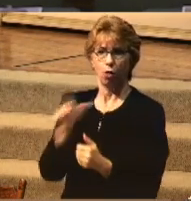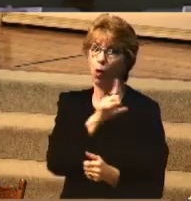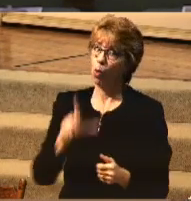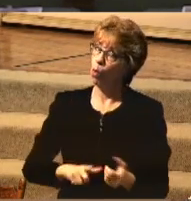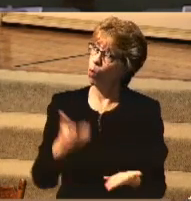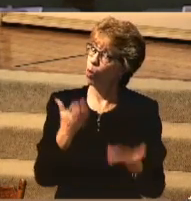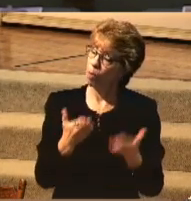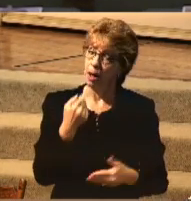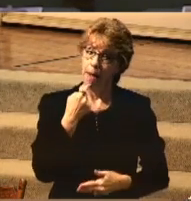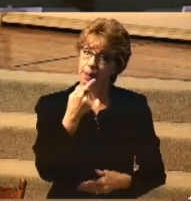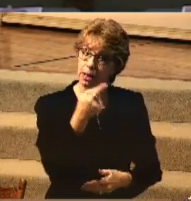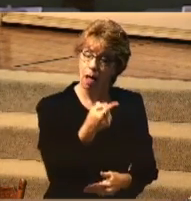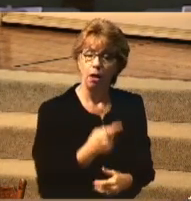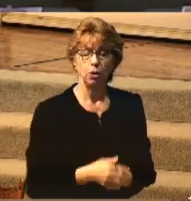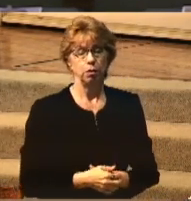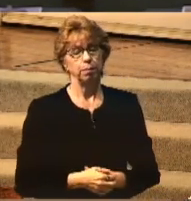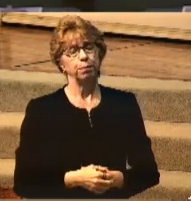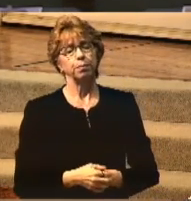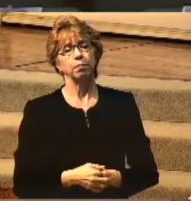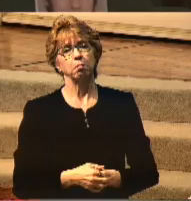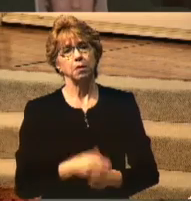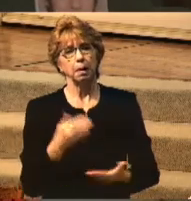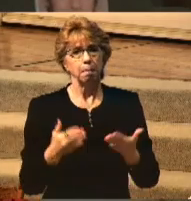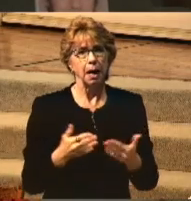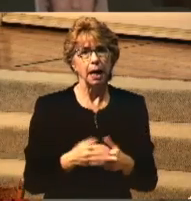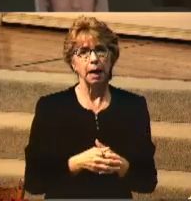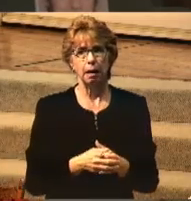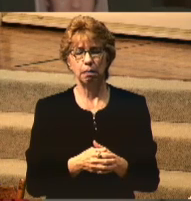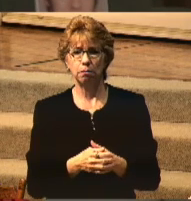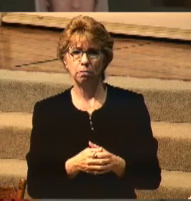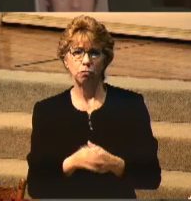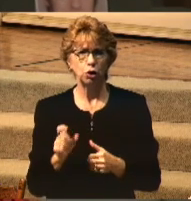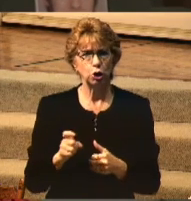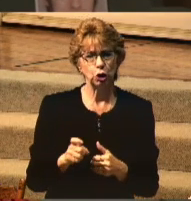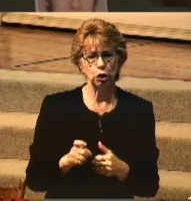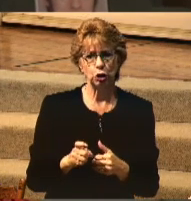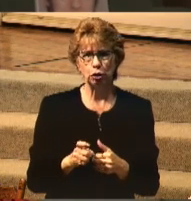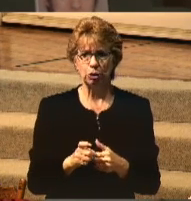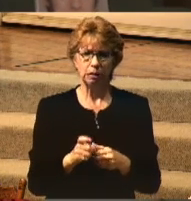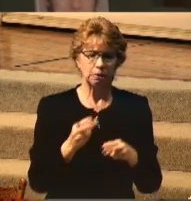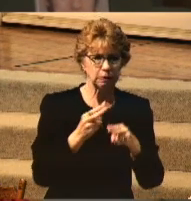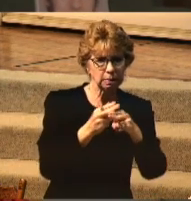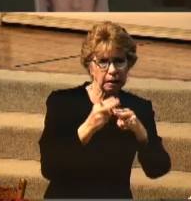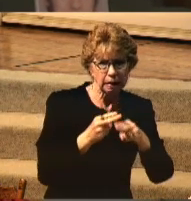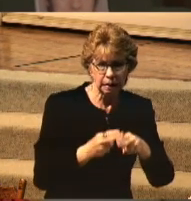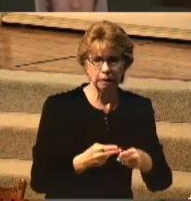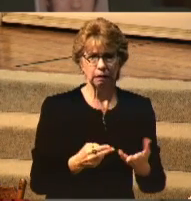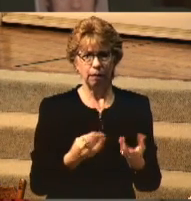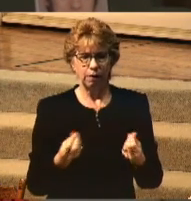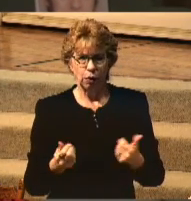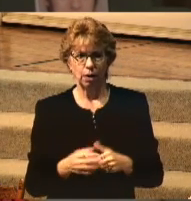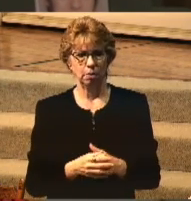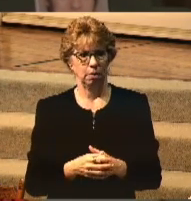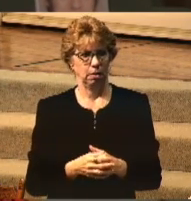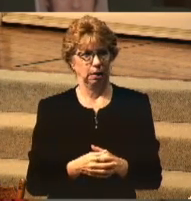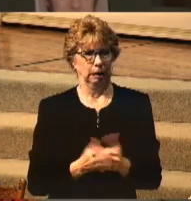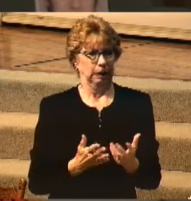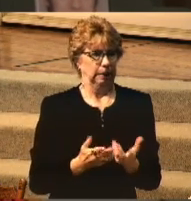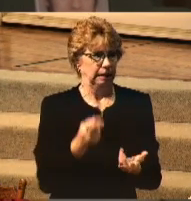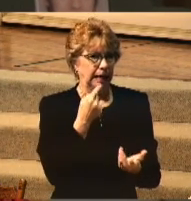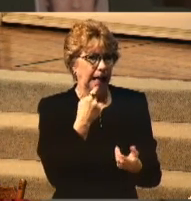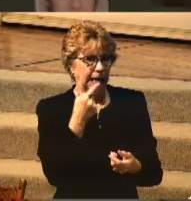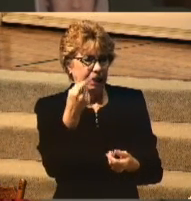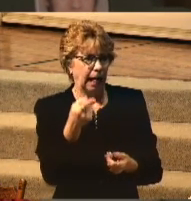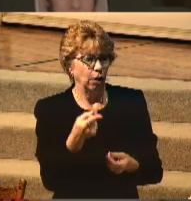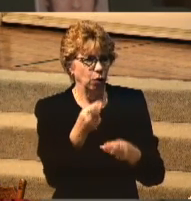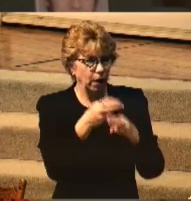say, I was thinking maybe perhaps I should name a few things and I thought, wow, if I do, first of all, some people